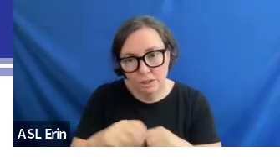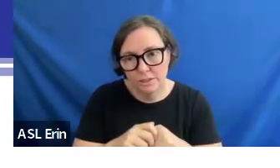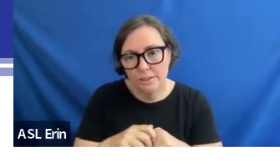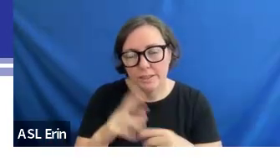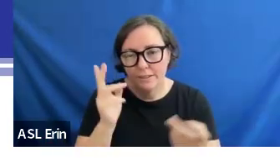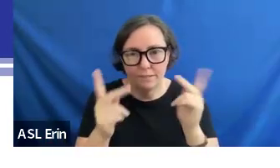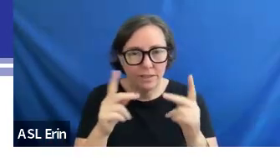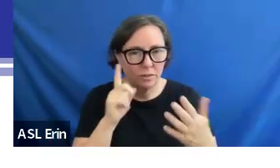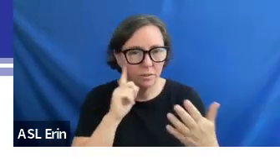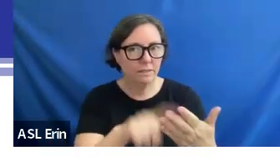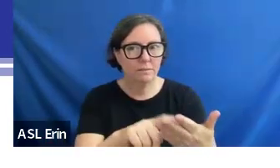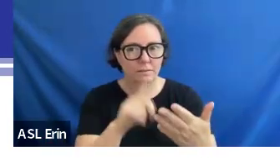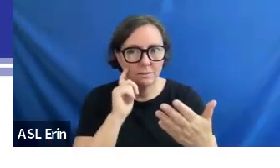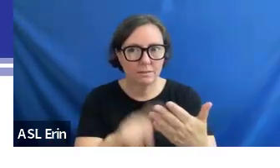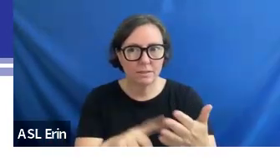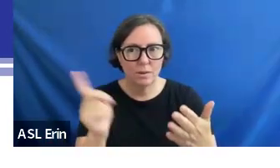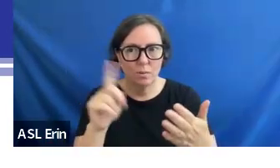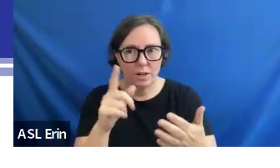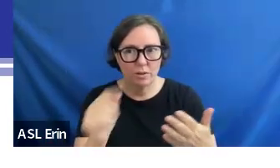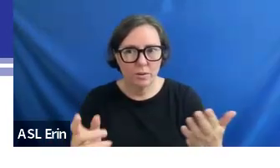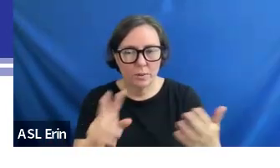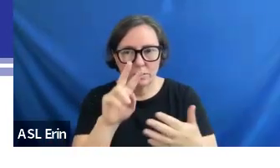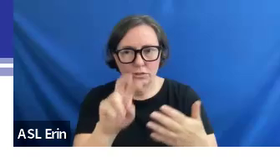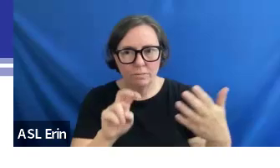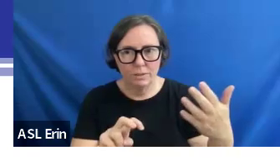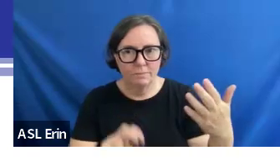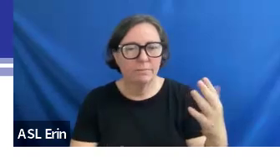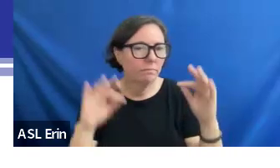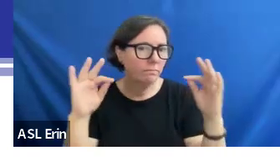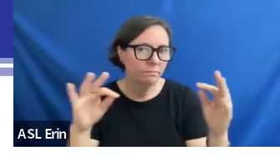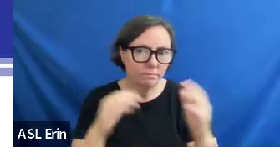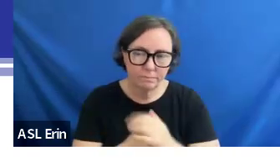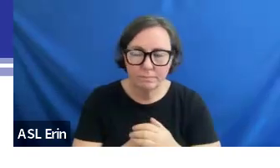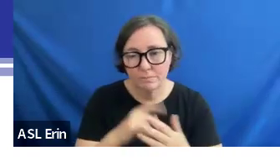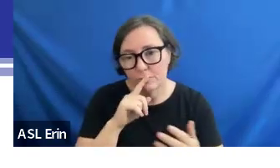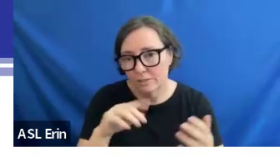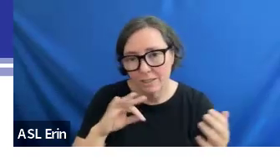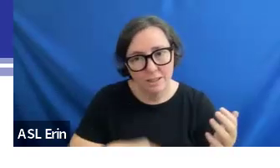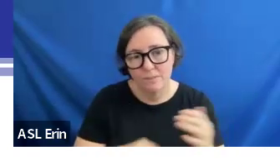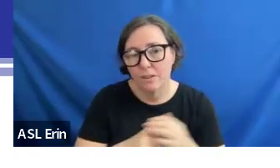and visually quickly see them and jump through it. So those are very helpful